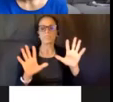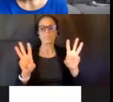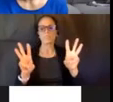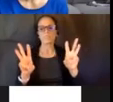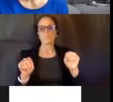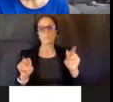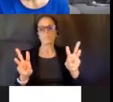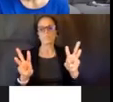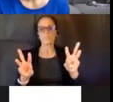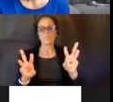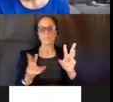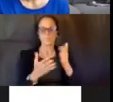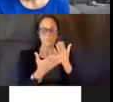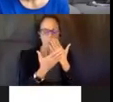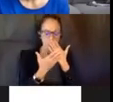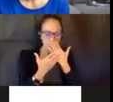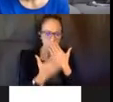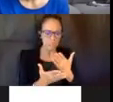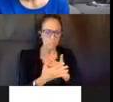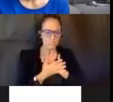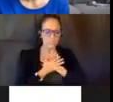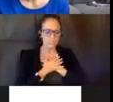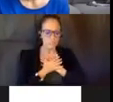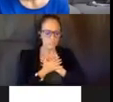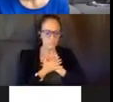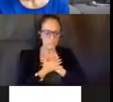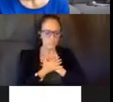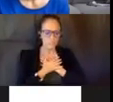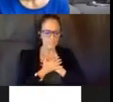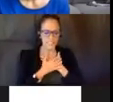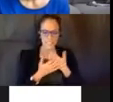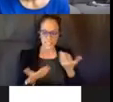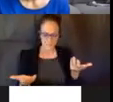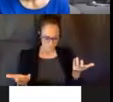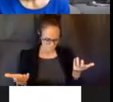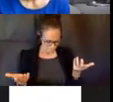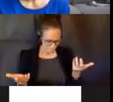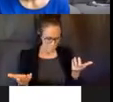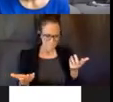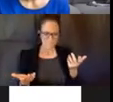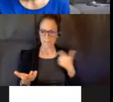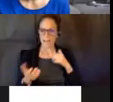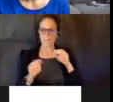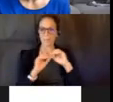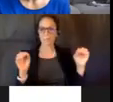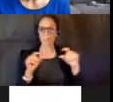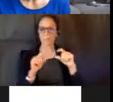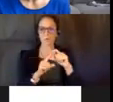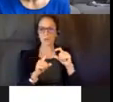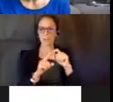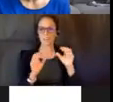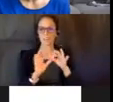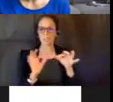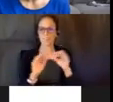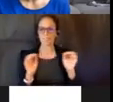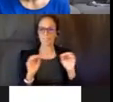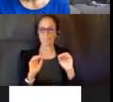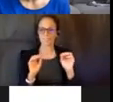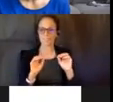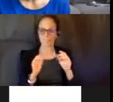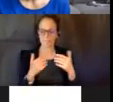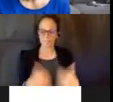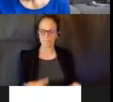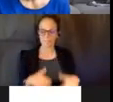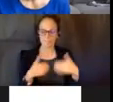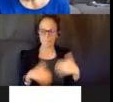I'm not often at a loss for words, but That was kind of remarkable, so very powerful. And I can